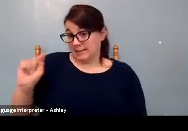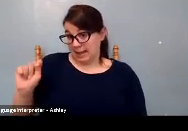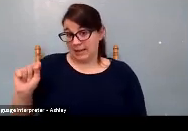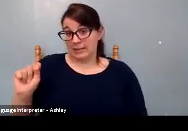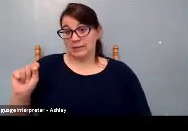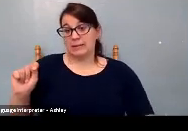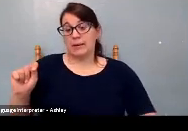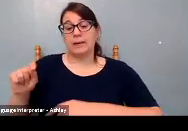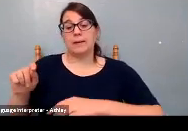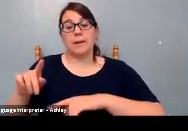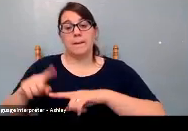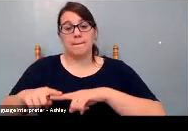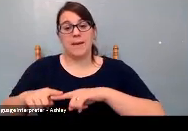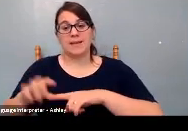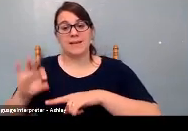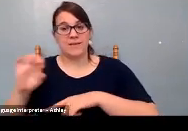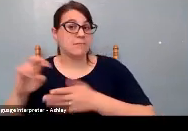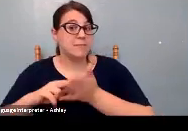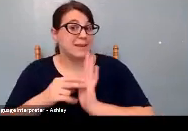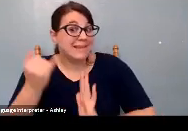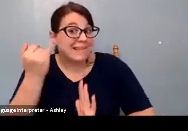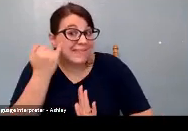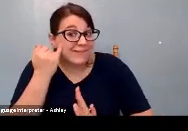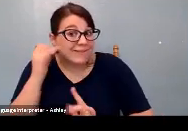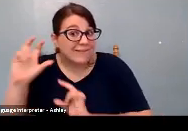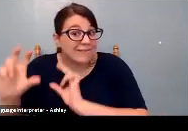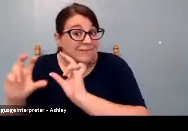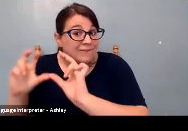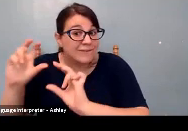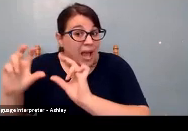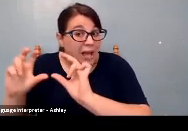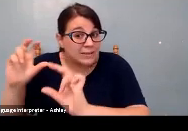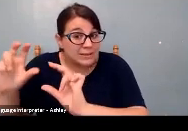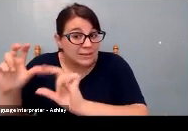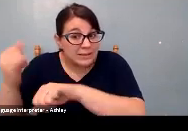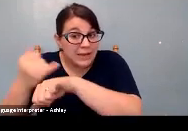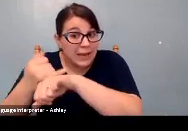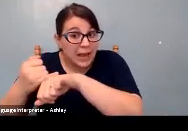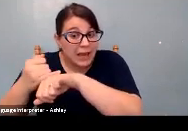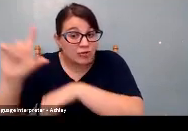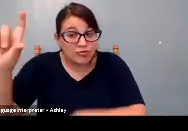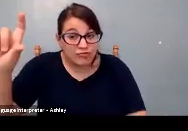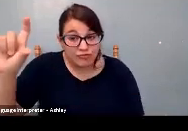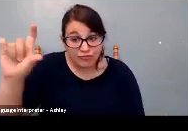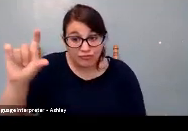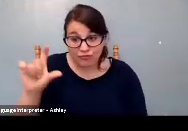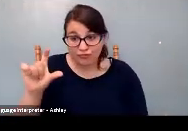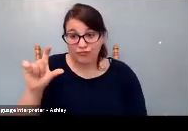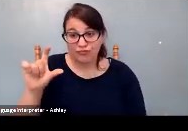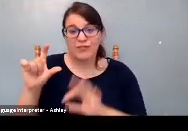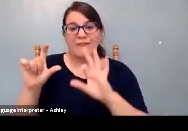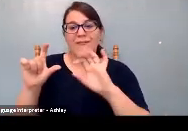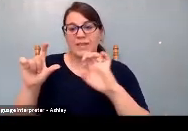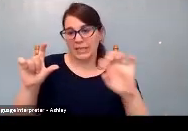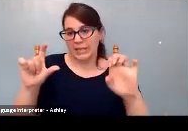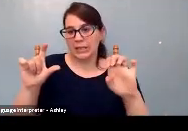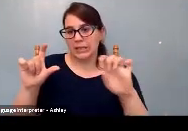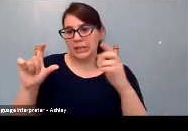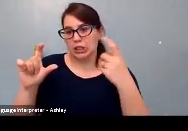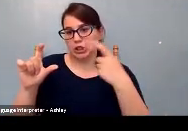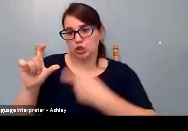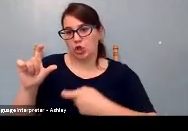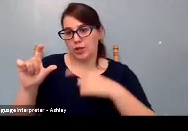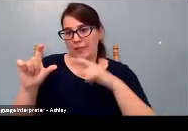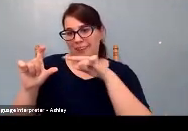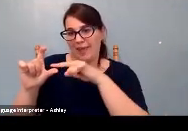invested, the earnings portion, there is an asset-based fee between 0.19%